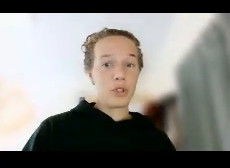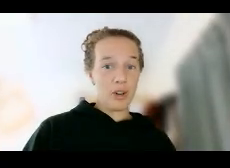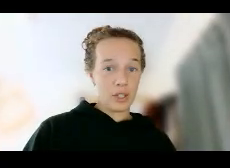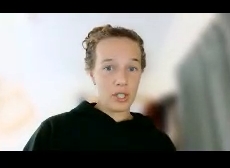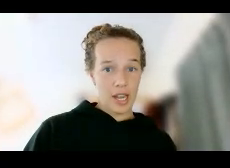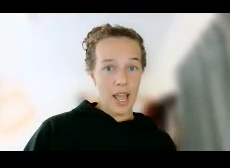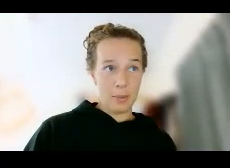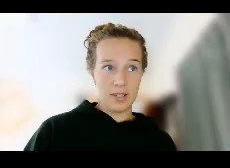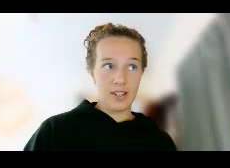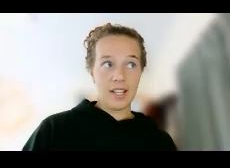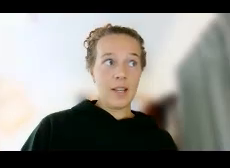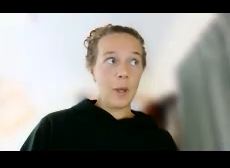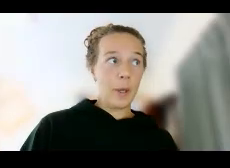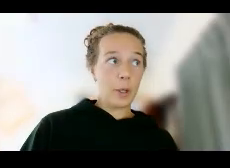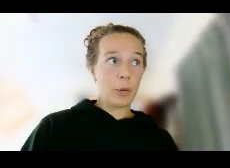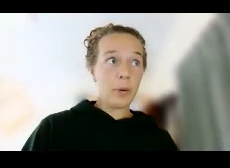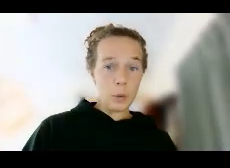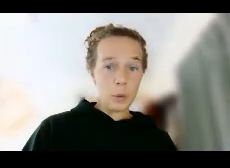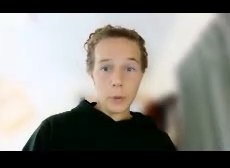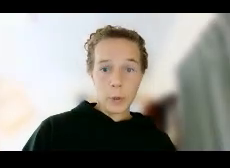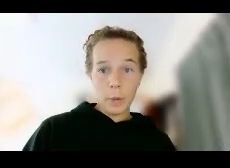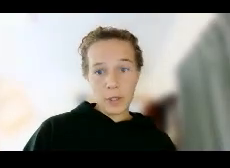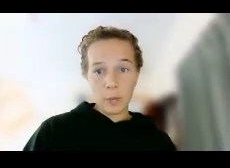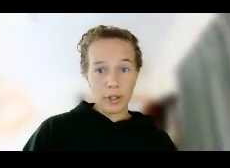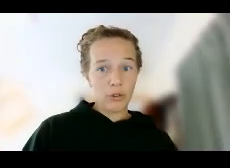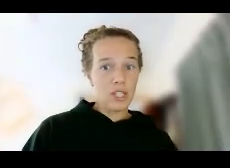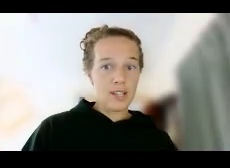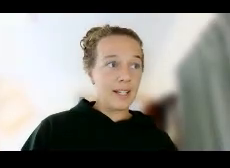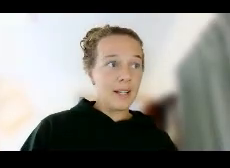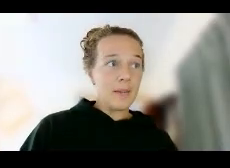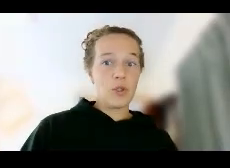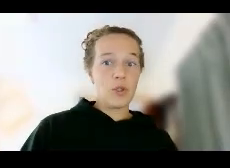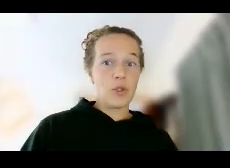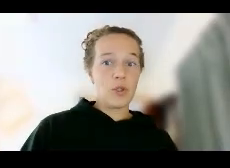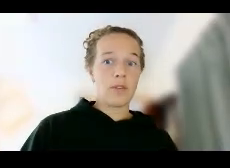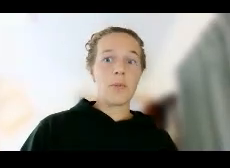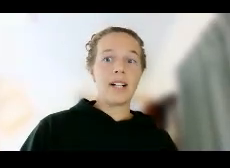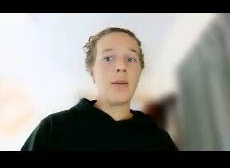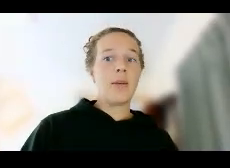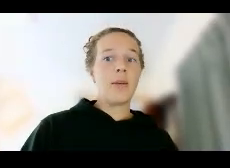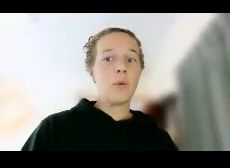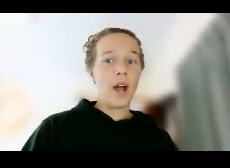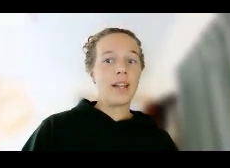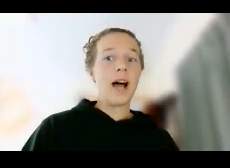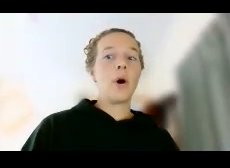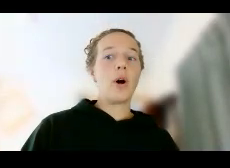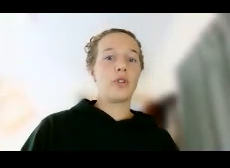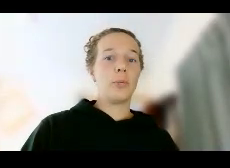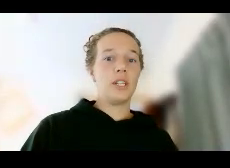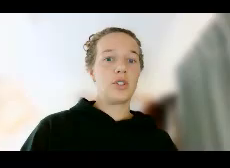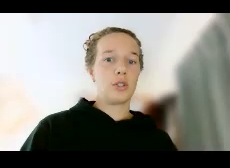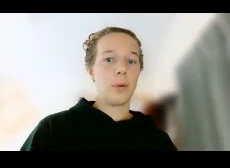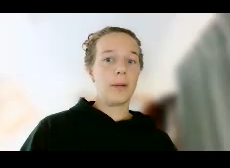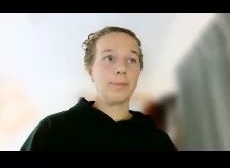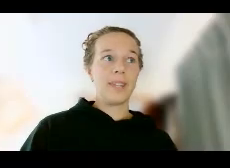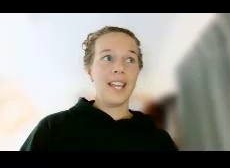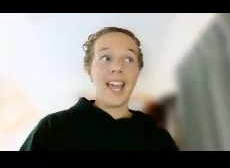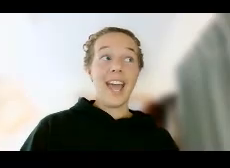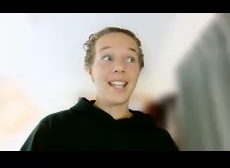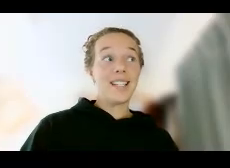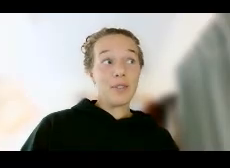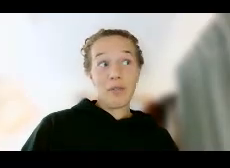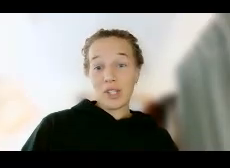in the middle of construction that happened. A group of students was walking through the site when surf smelt came right up onto the beach to